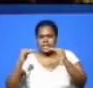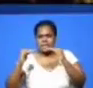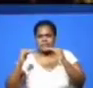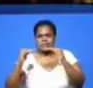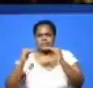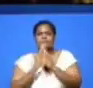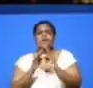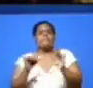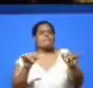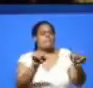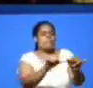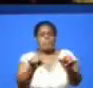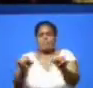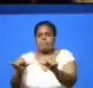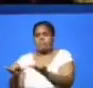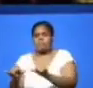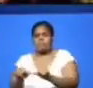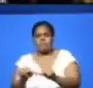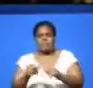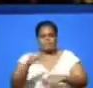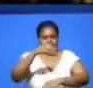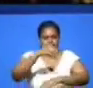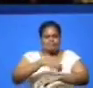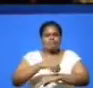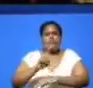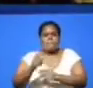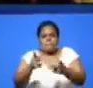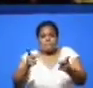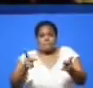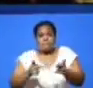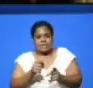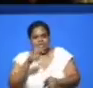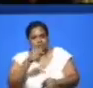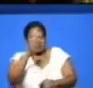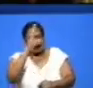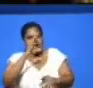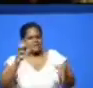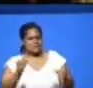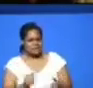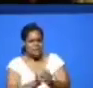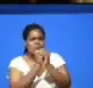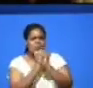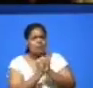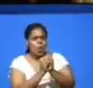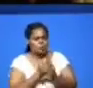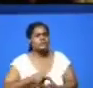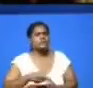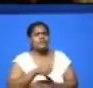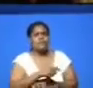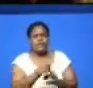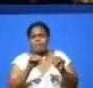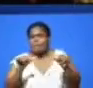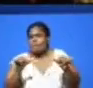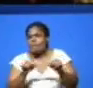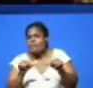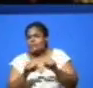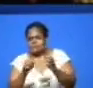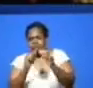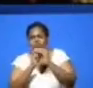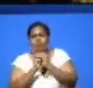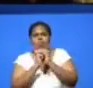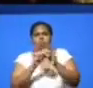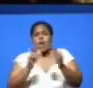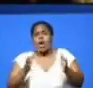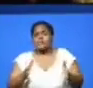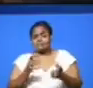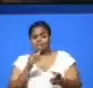measuring the temple. That's the place where God's name is exalted. Measuring the worshipers.